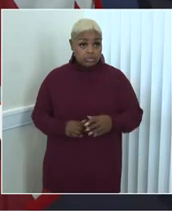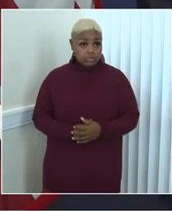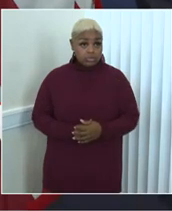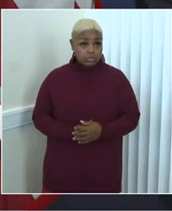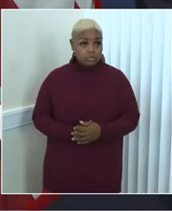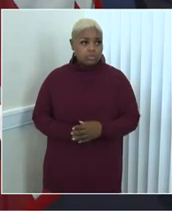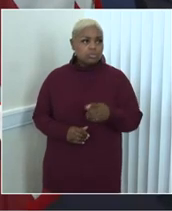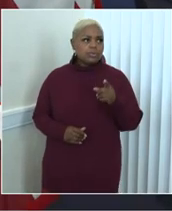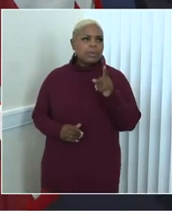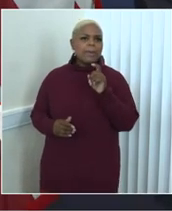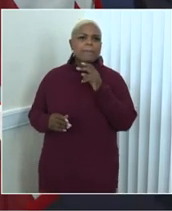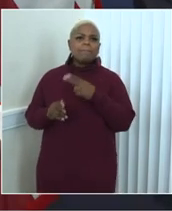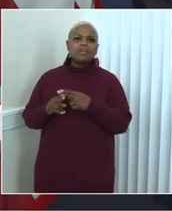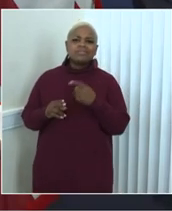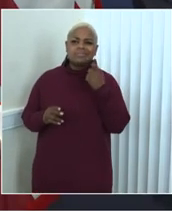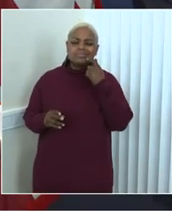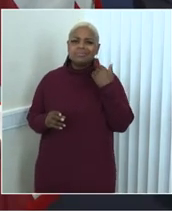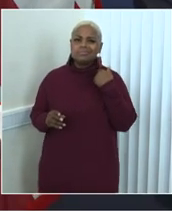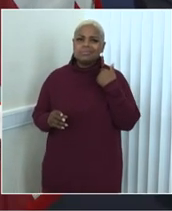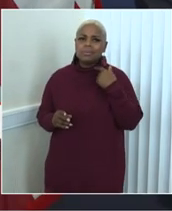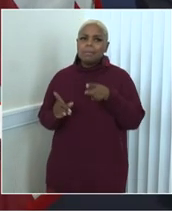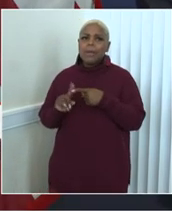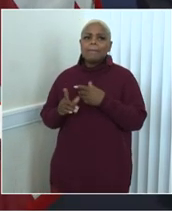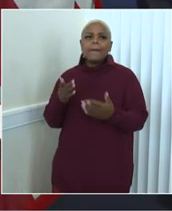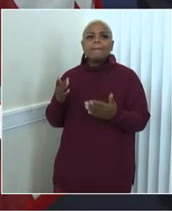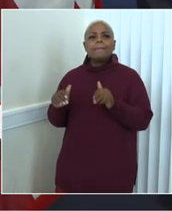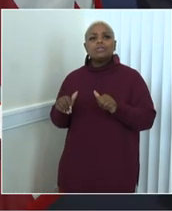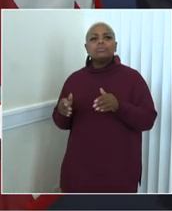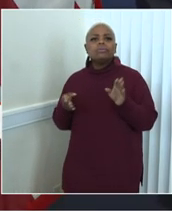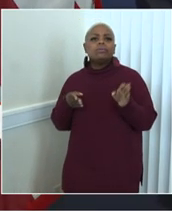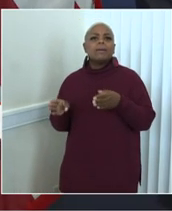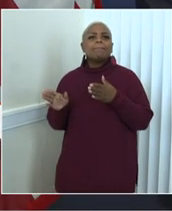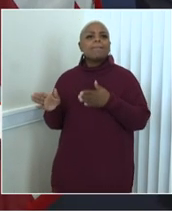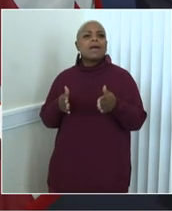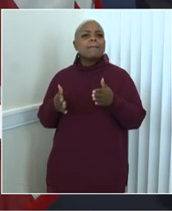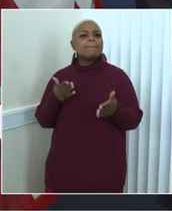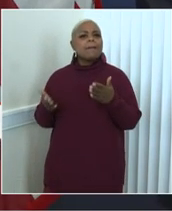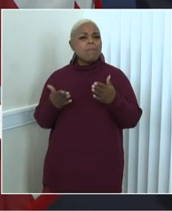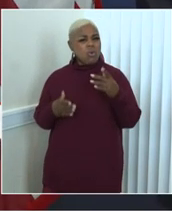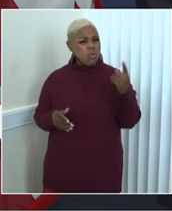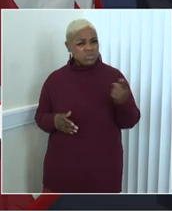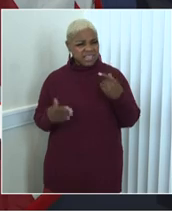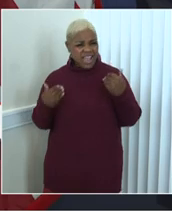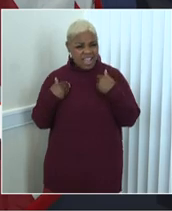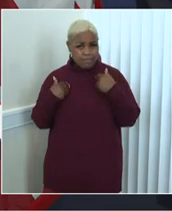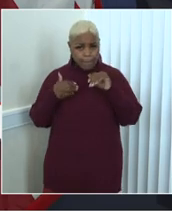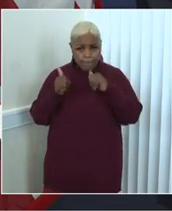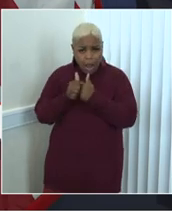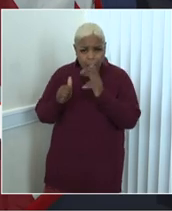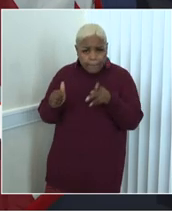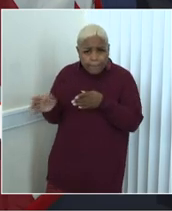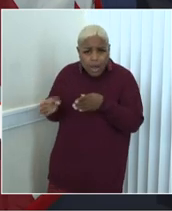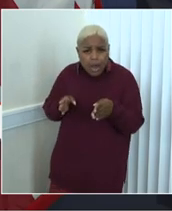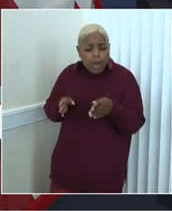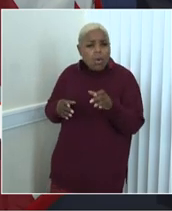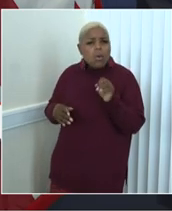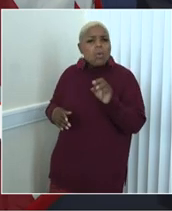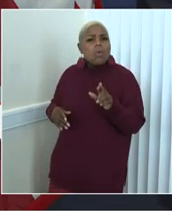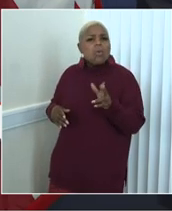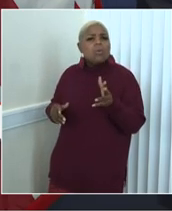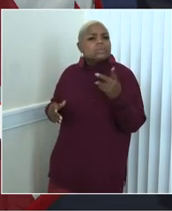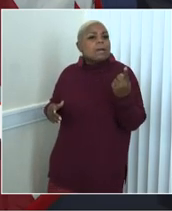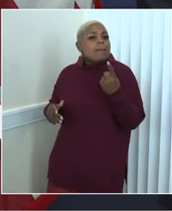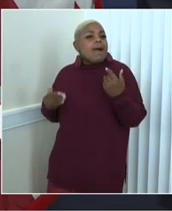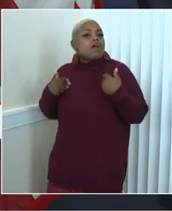meetings to talk about pivoting plans, but has there always been some sort of backup plan in case the inauguration services move indoors or